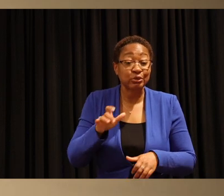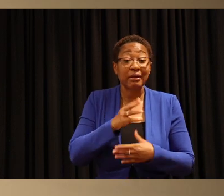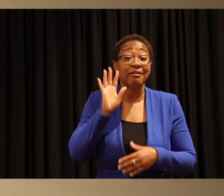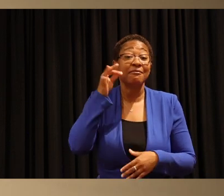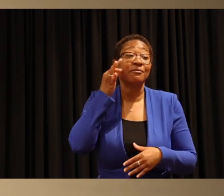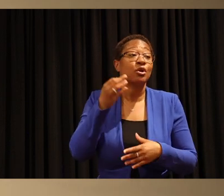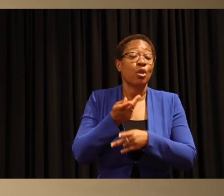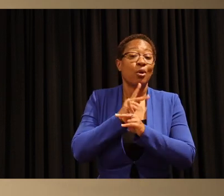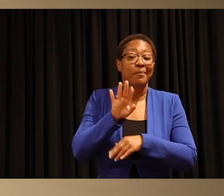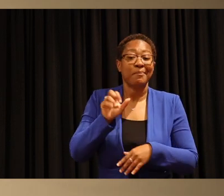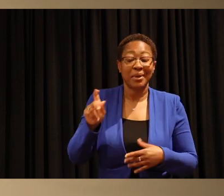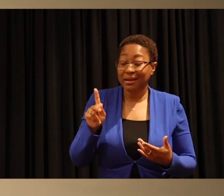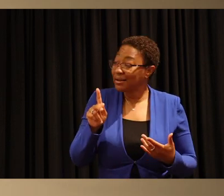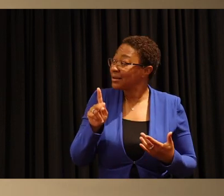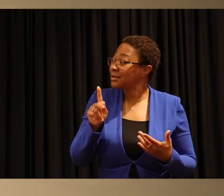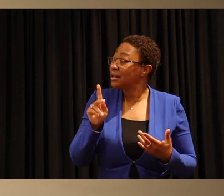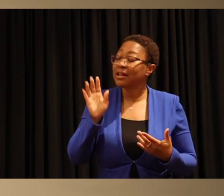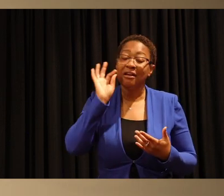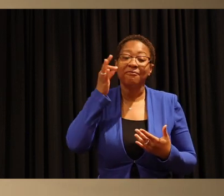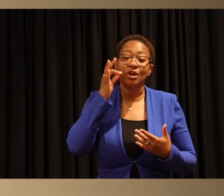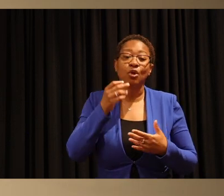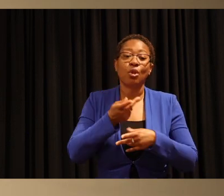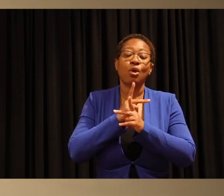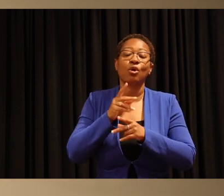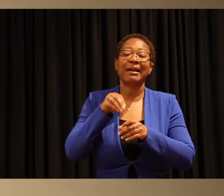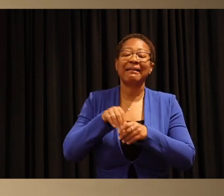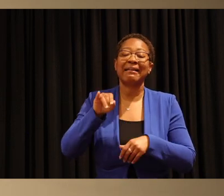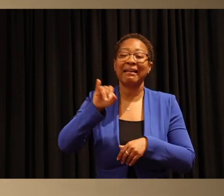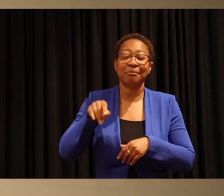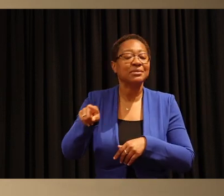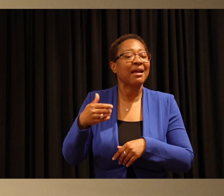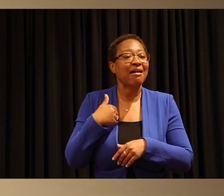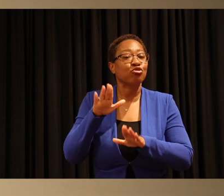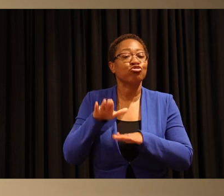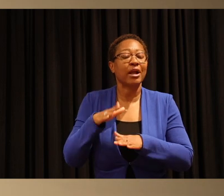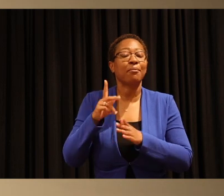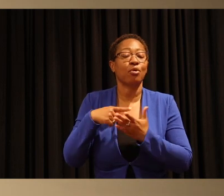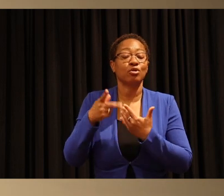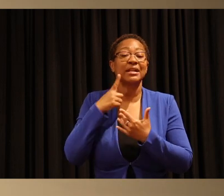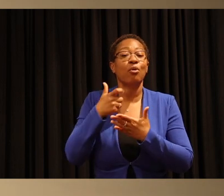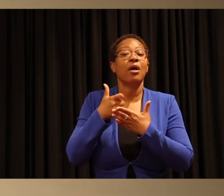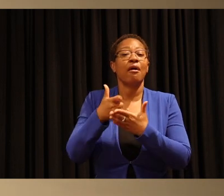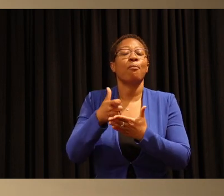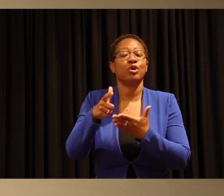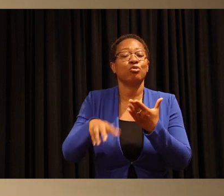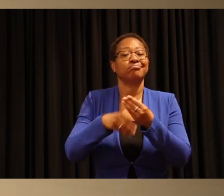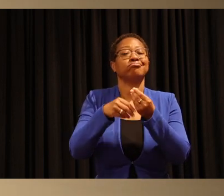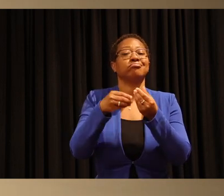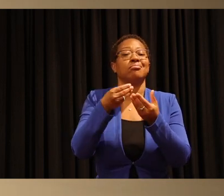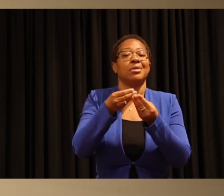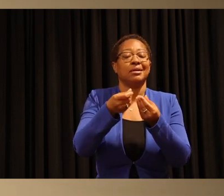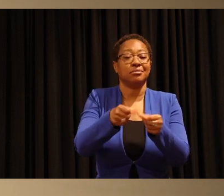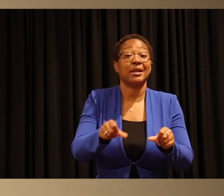Federal Home Loan Bank, Jamie Carver's here from the Federal Home Loan Bank of Indianapolis. They have great programs that can get you down payment assistance and